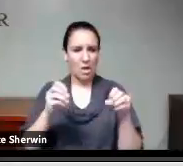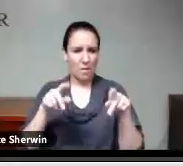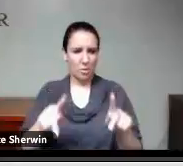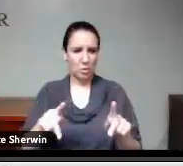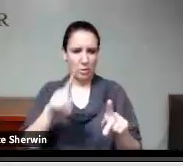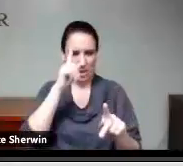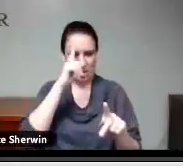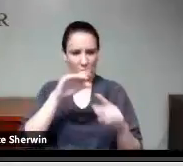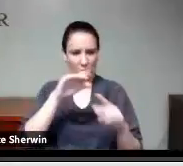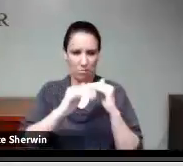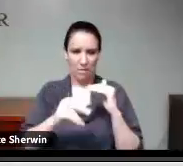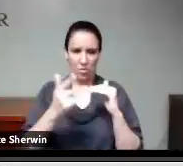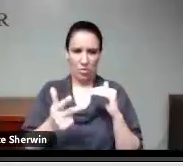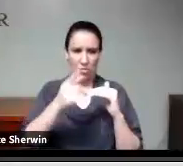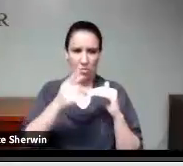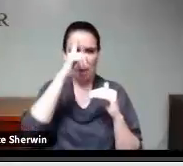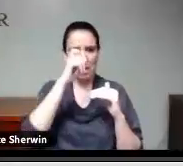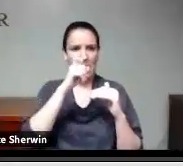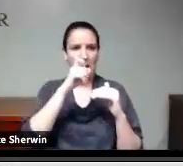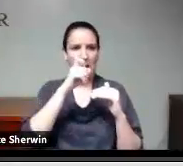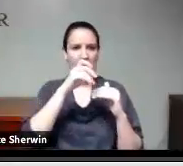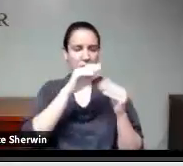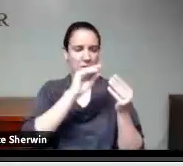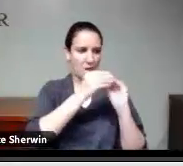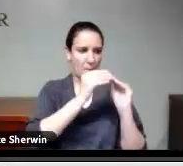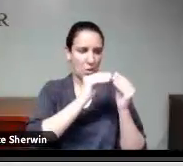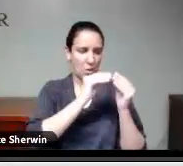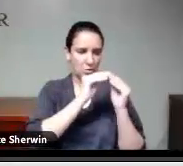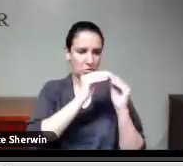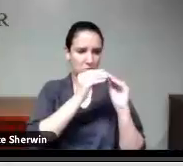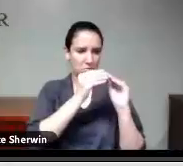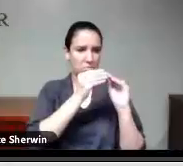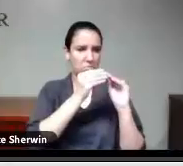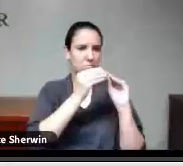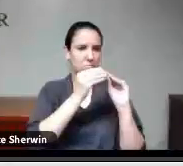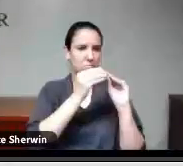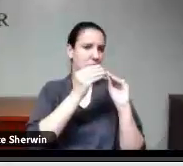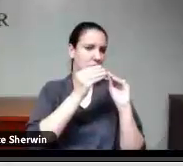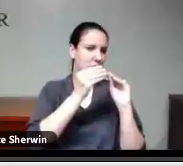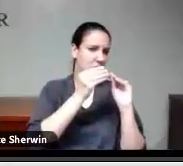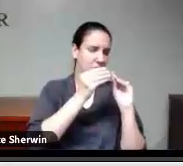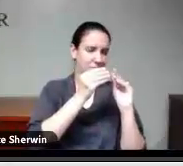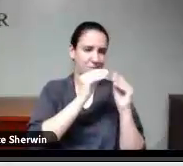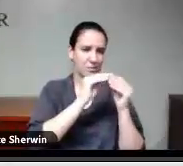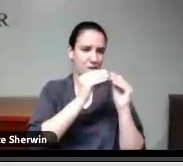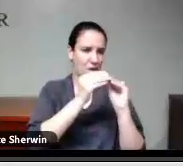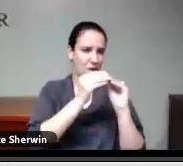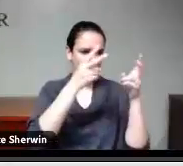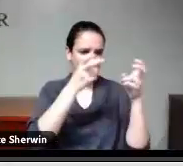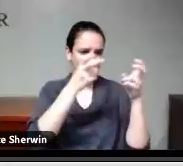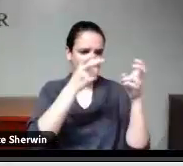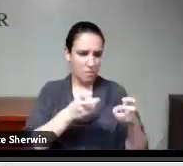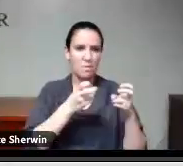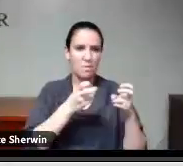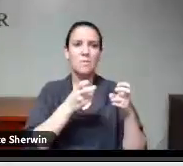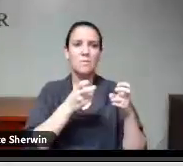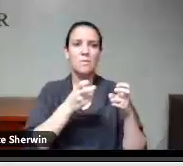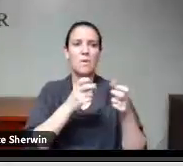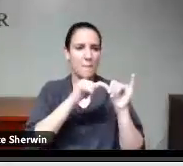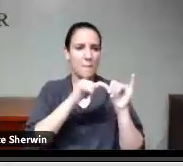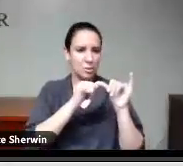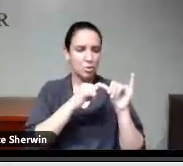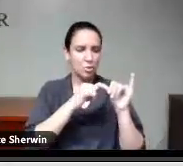us, because this is where we really start to have an organizational impact. Absolutely, we want people at personal levels to grow